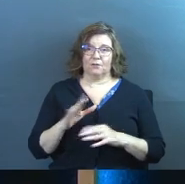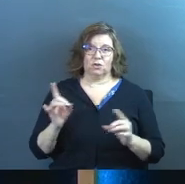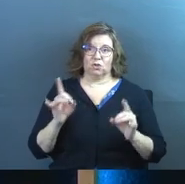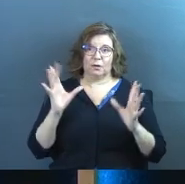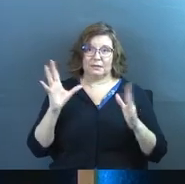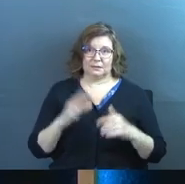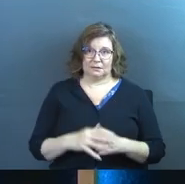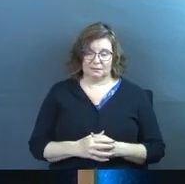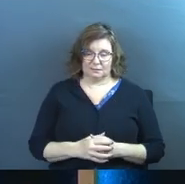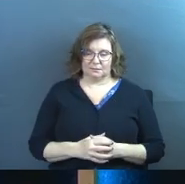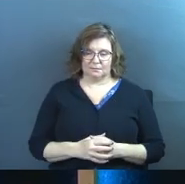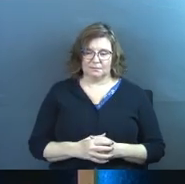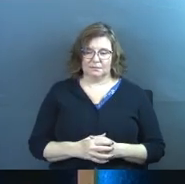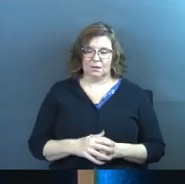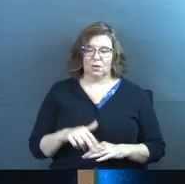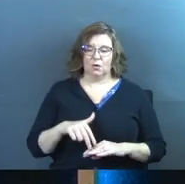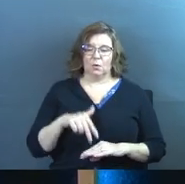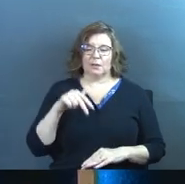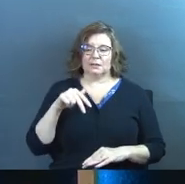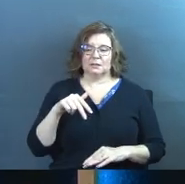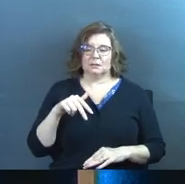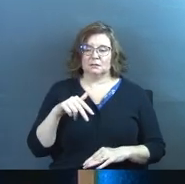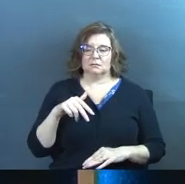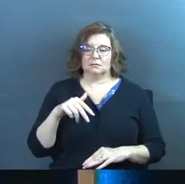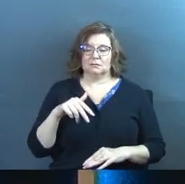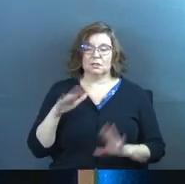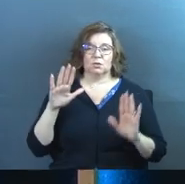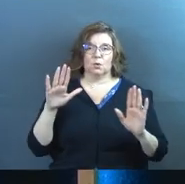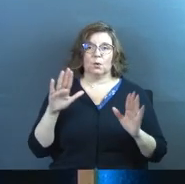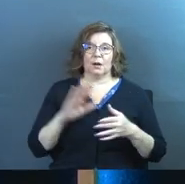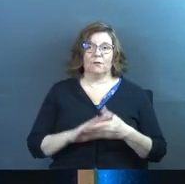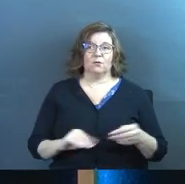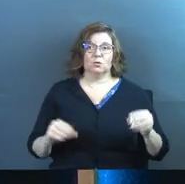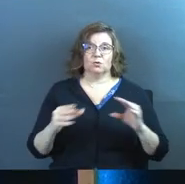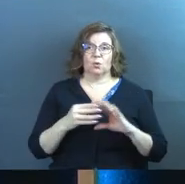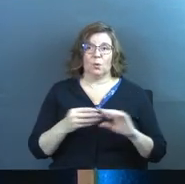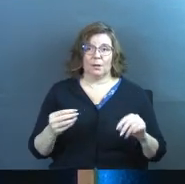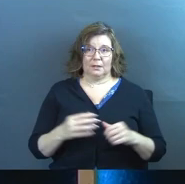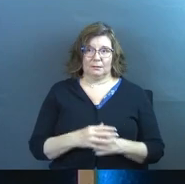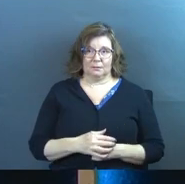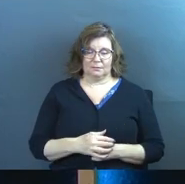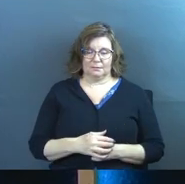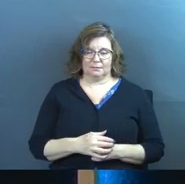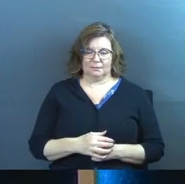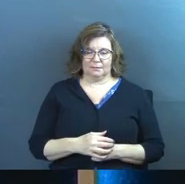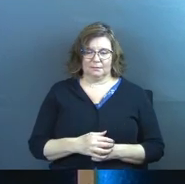crisis. The resurrection is a wonderful story